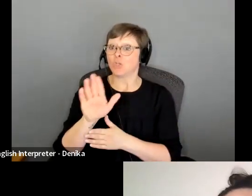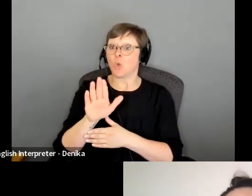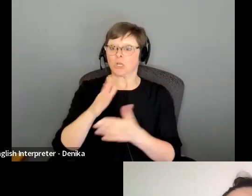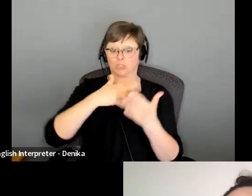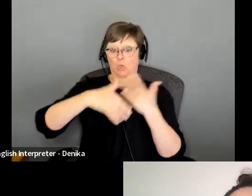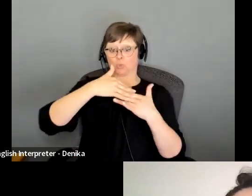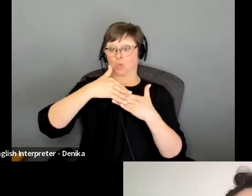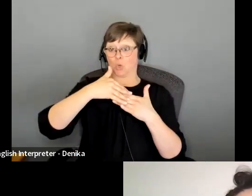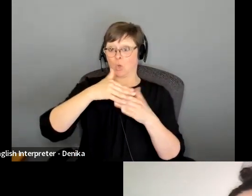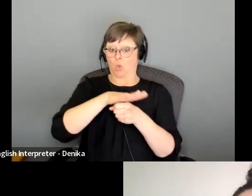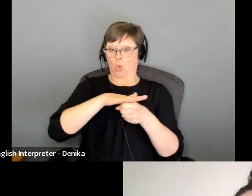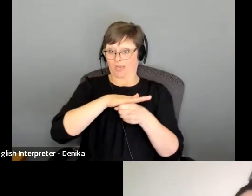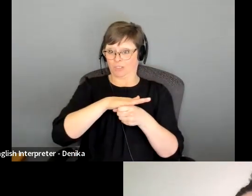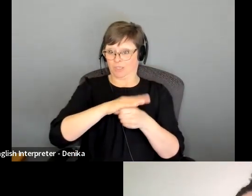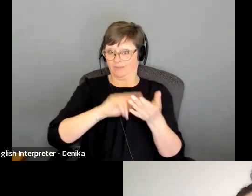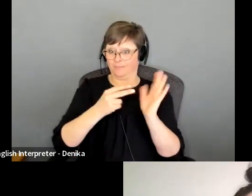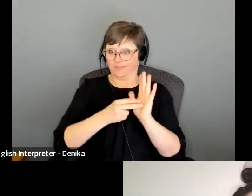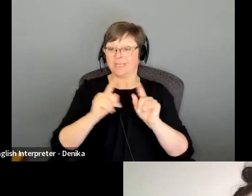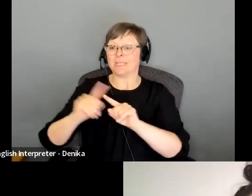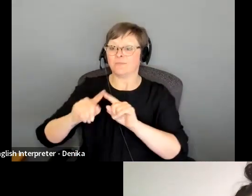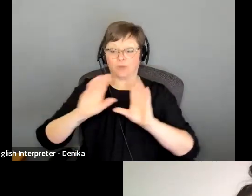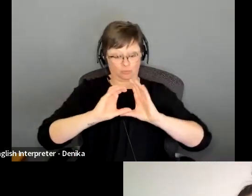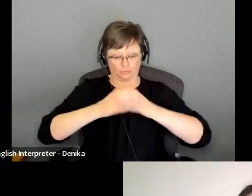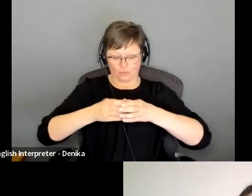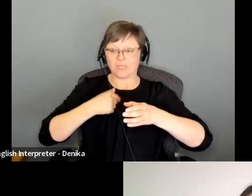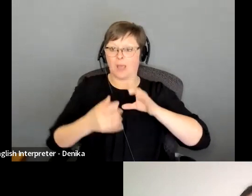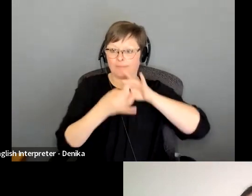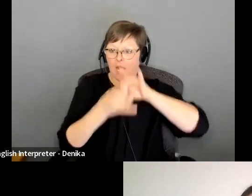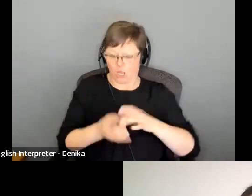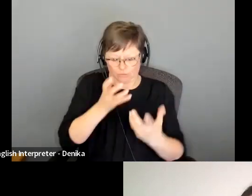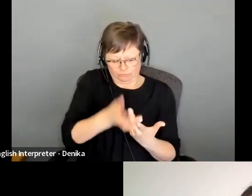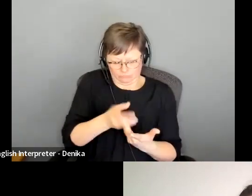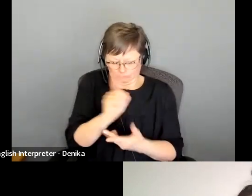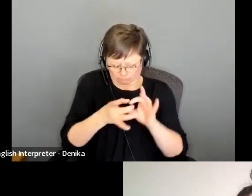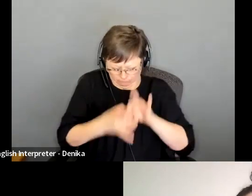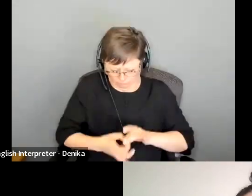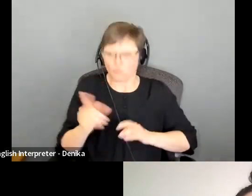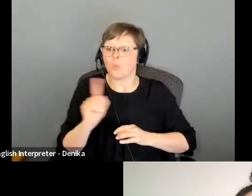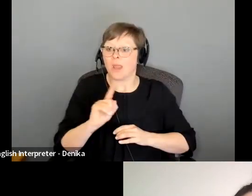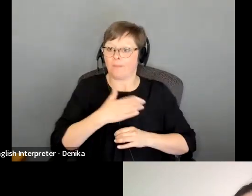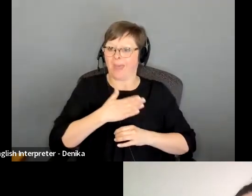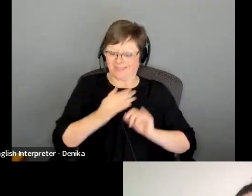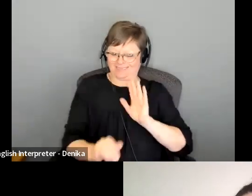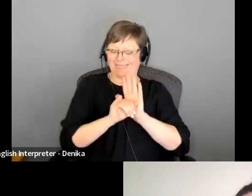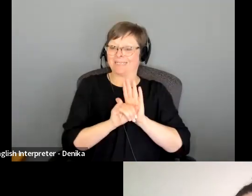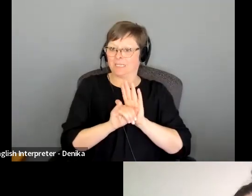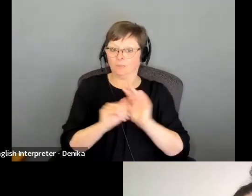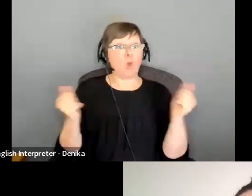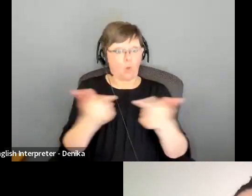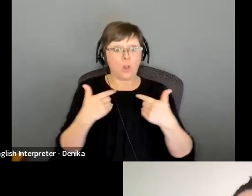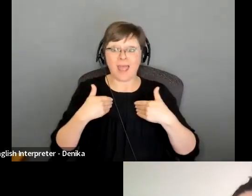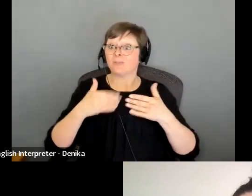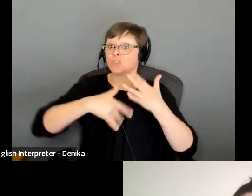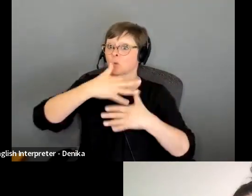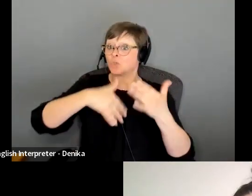location is the combination of the groups and categories that you belong to because of your identity. We all have a social location,